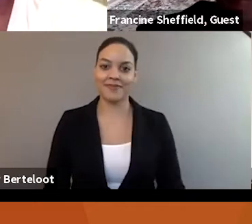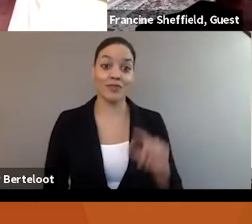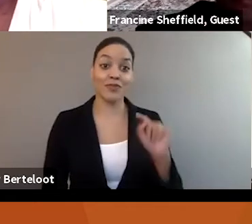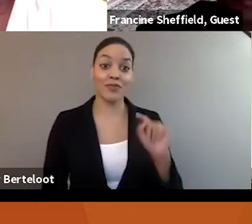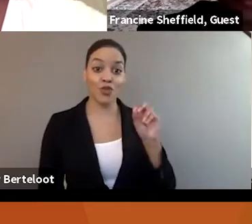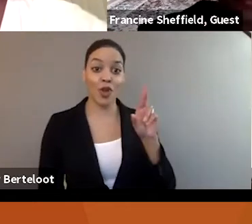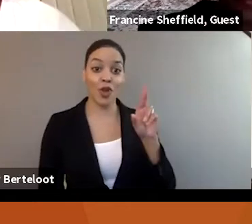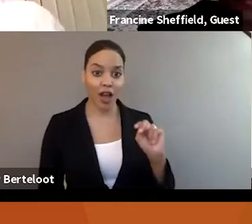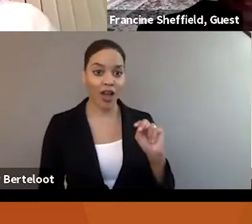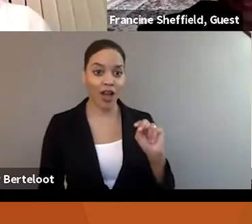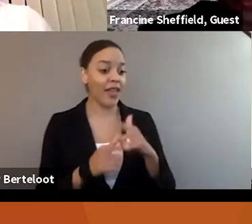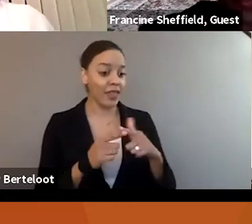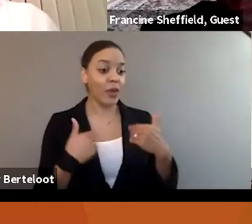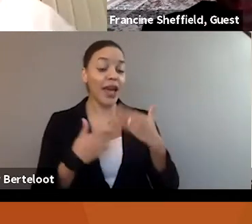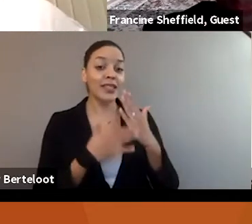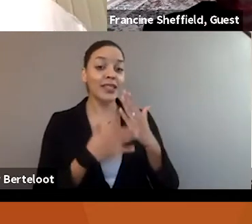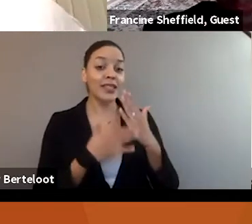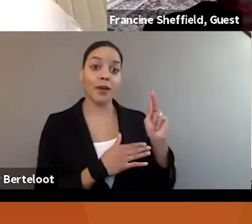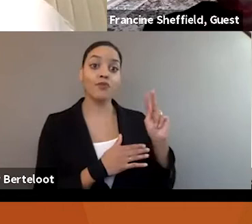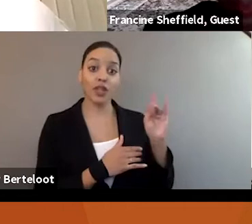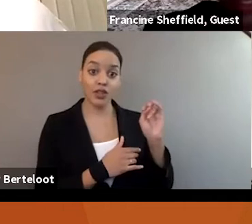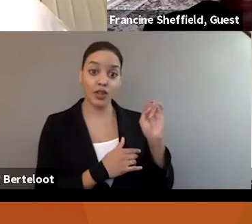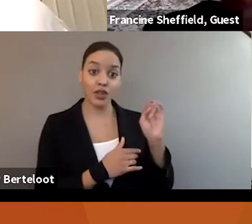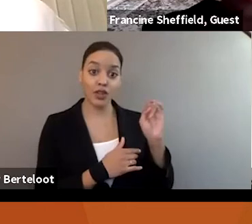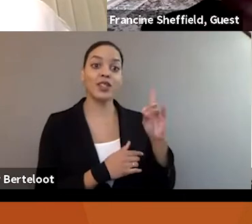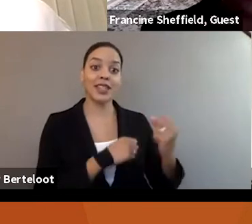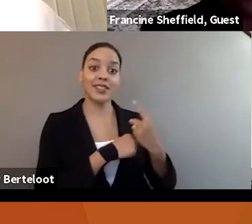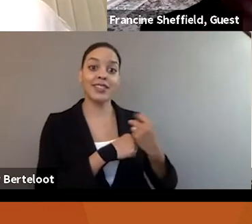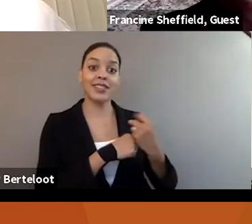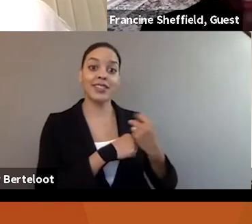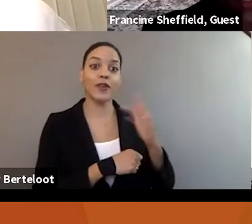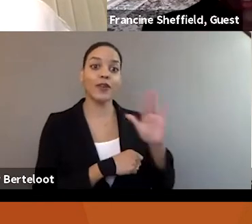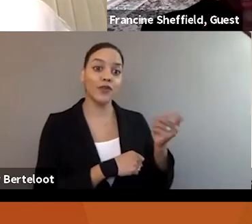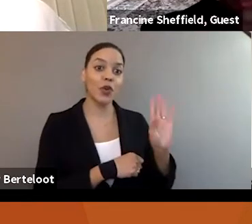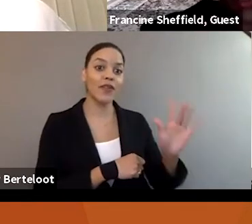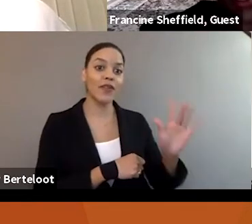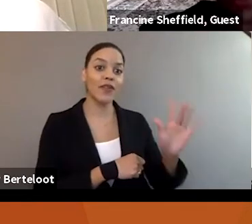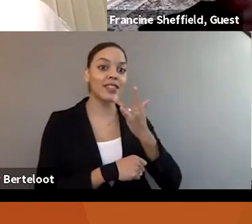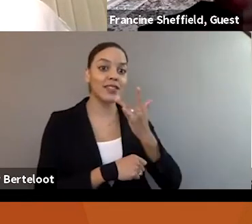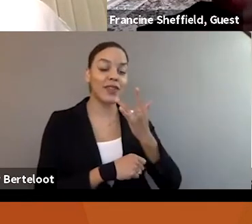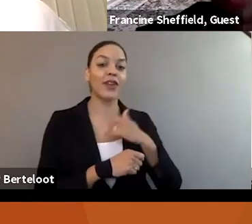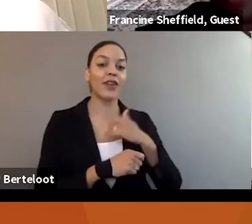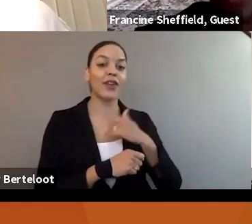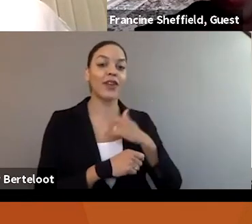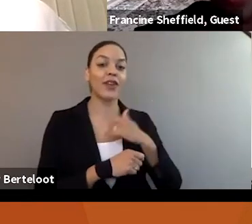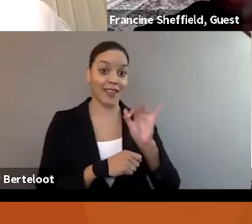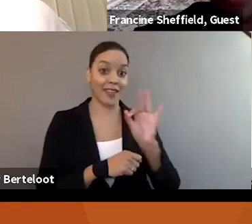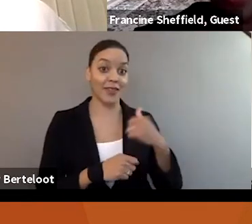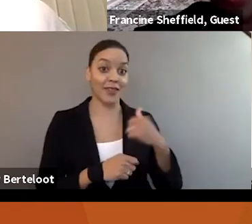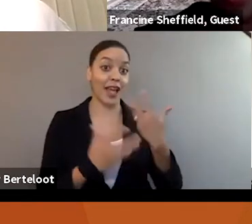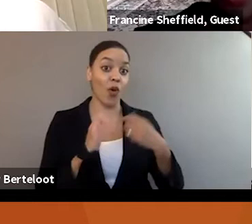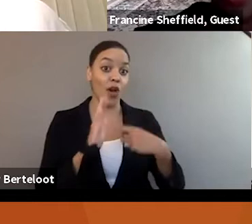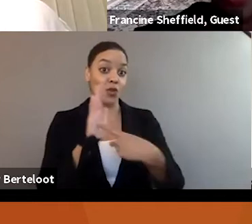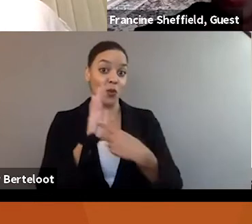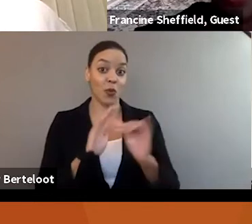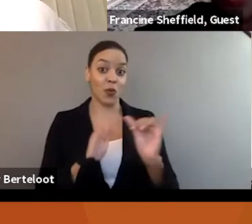And then we had some, you know, Kristopher also provided me with some of his favorite gifts. I love to share those because I was like, some of these I need to go ahead and add to my